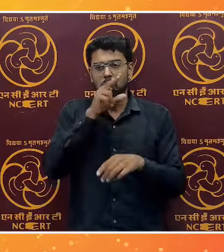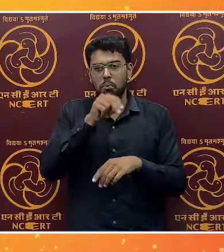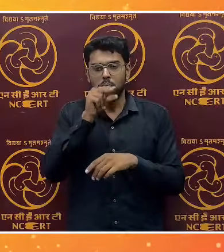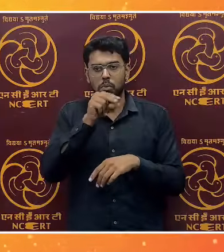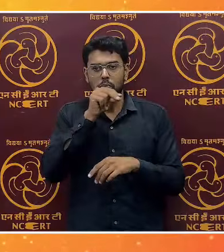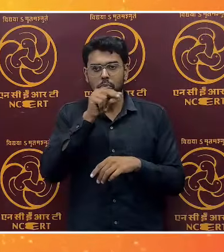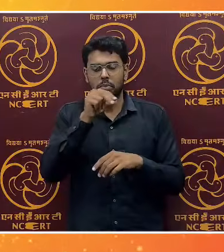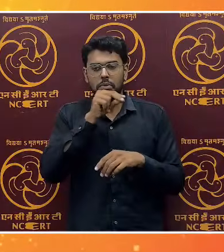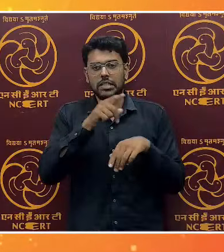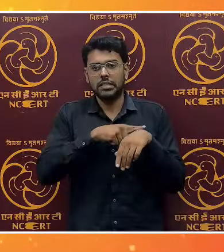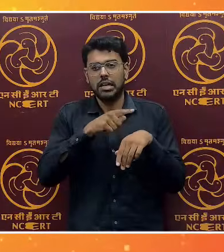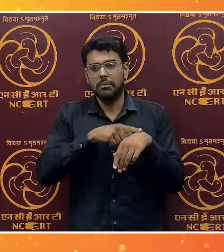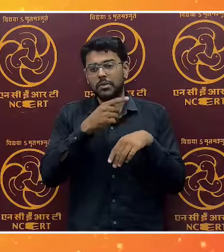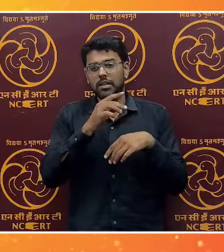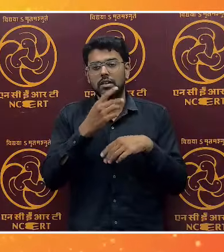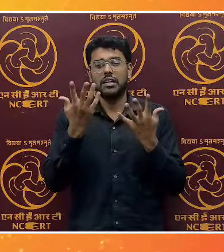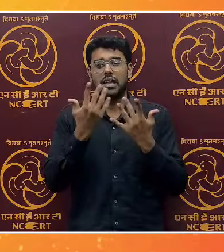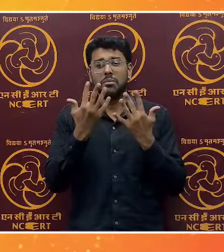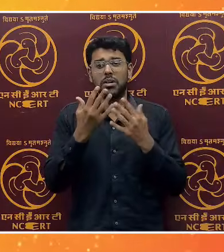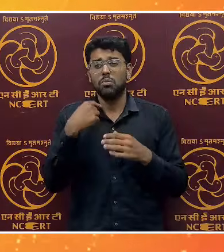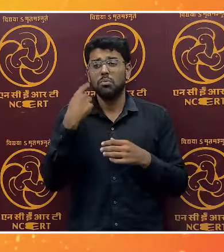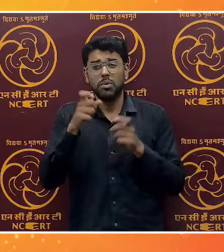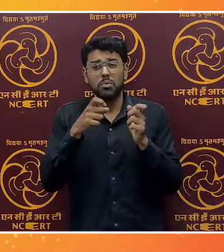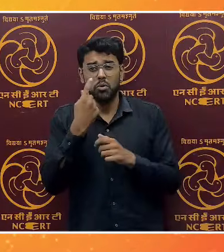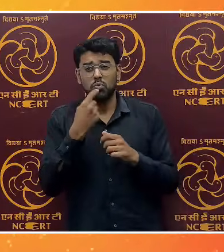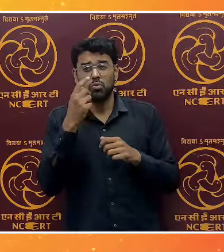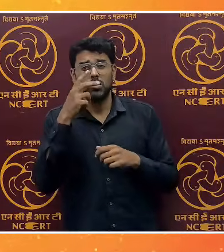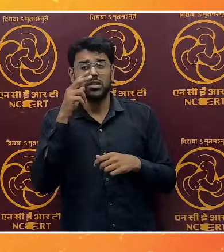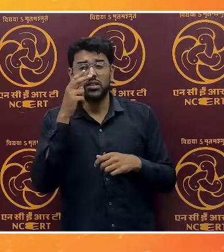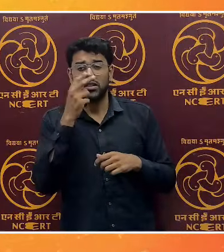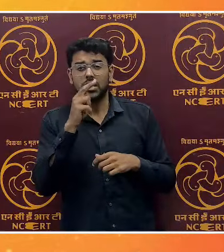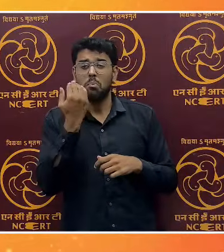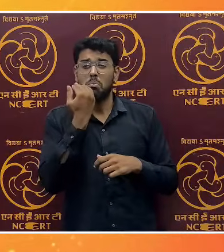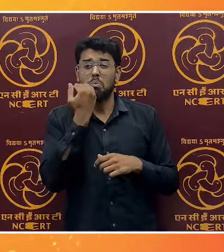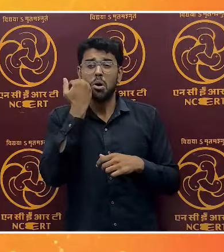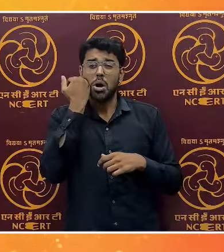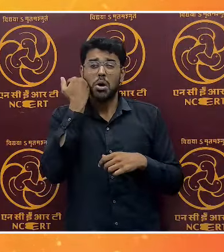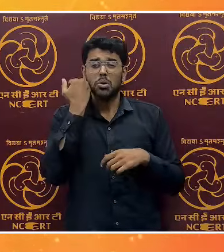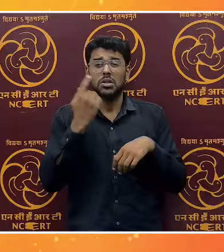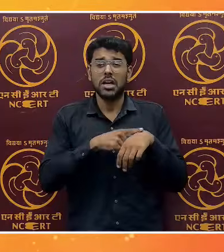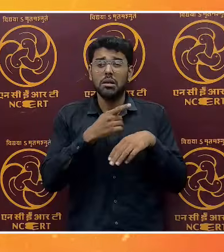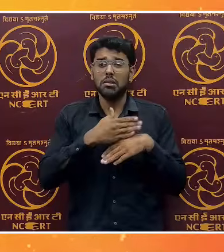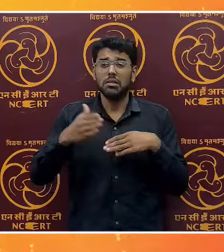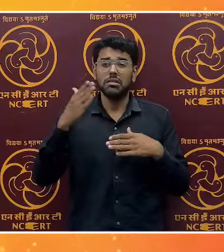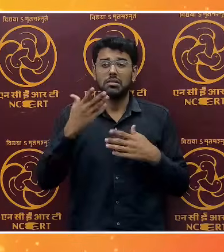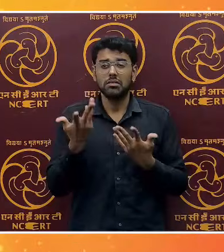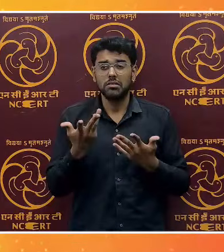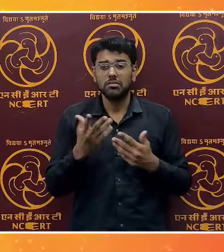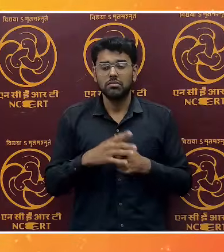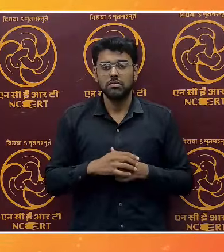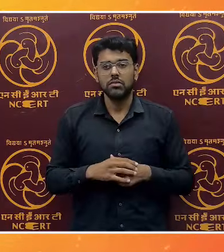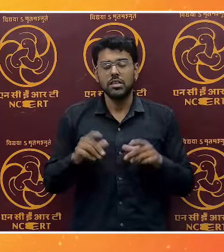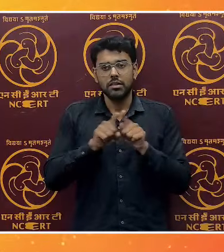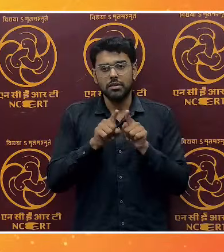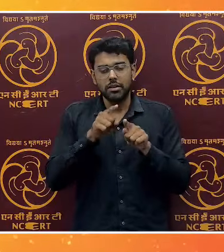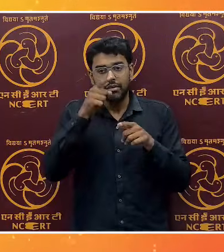and for 15 minutes, who's gonna watch it? It's going to be one long boring monologue. Yes.